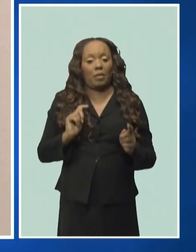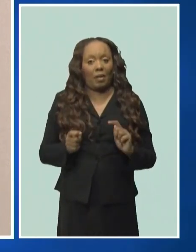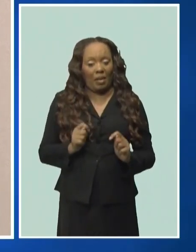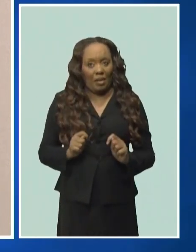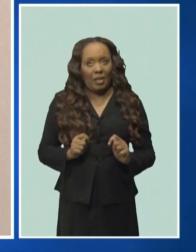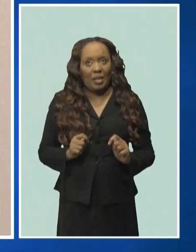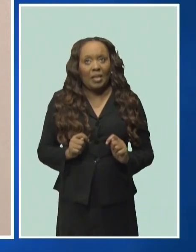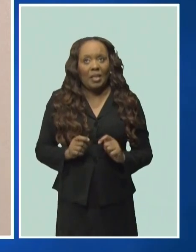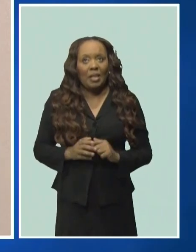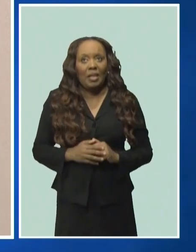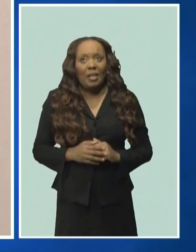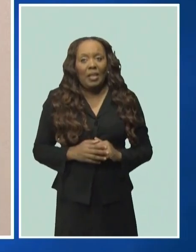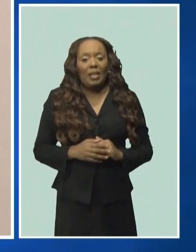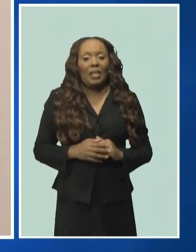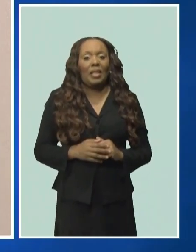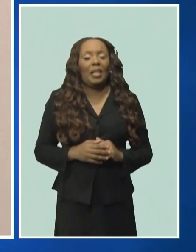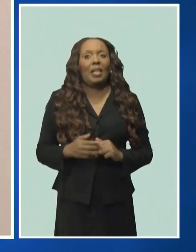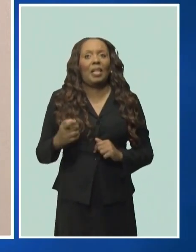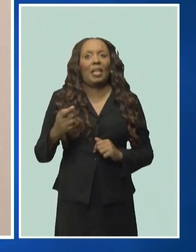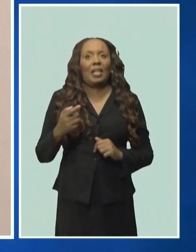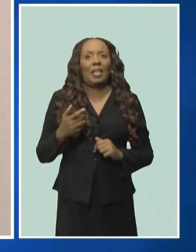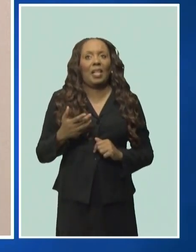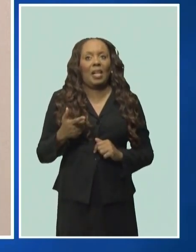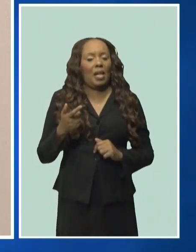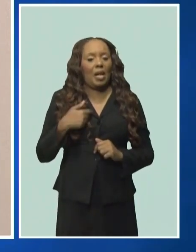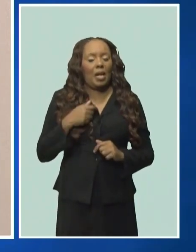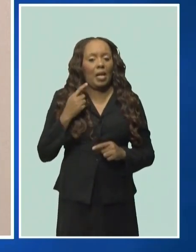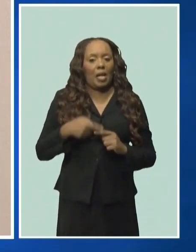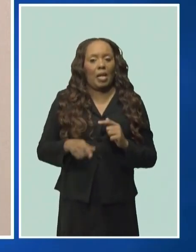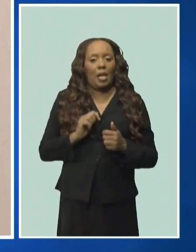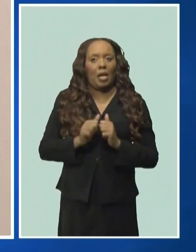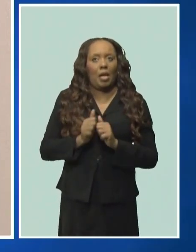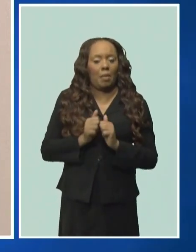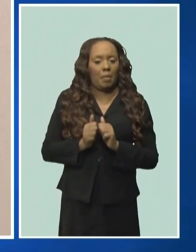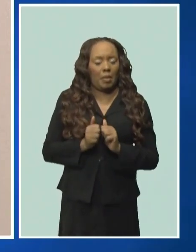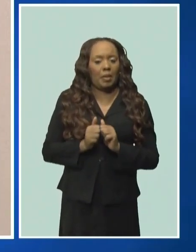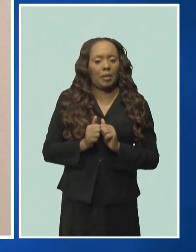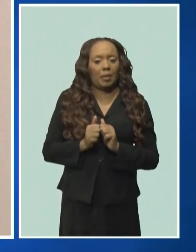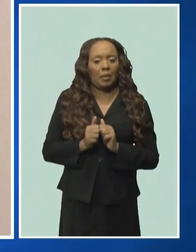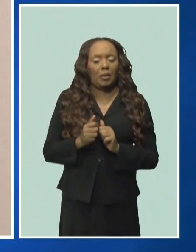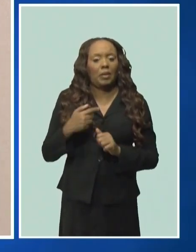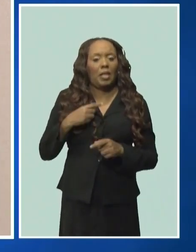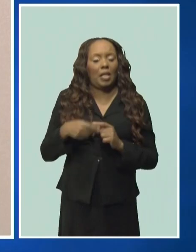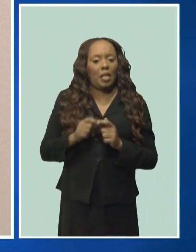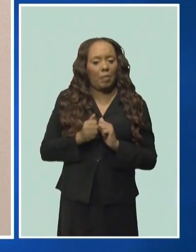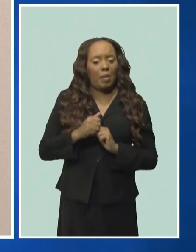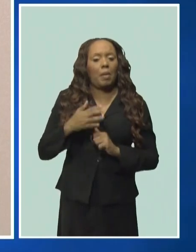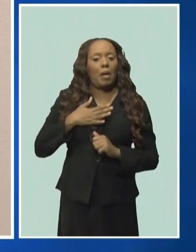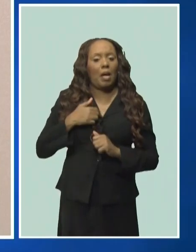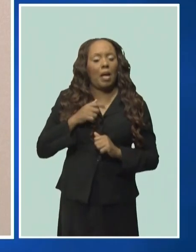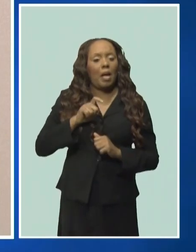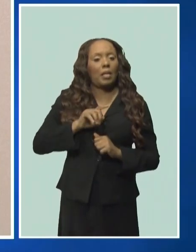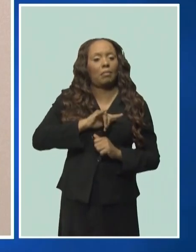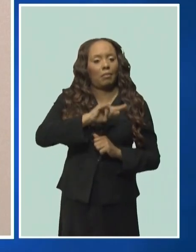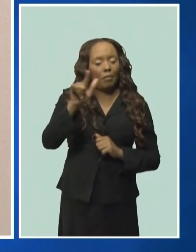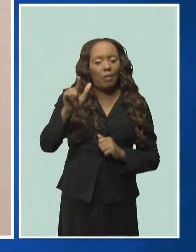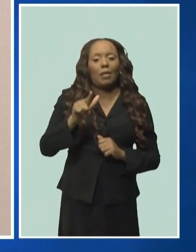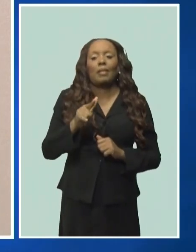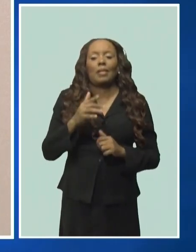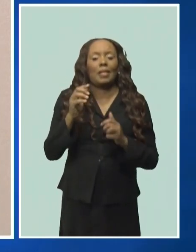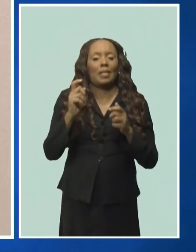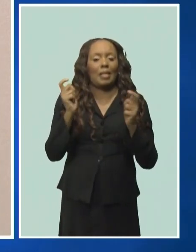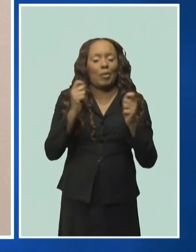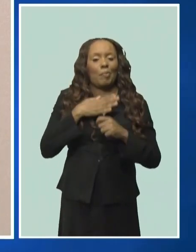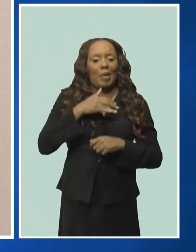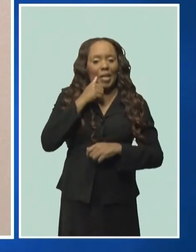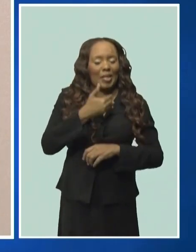seeing that I was not able to compete due to my daughter's graduation as a neurologist, I had to miss. So he's now got